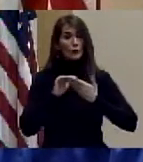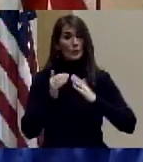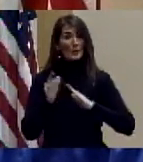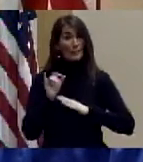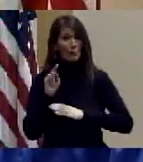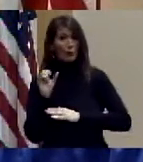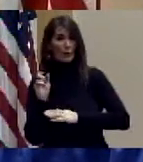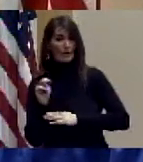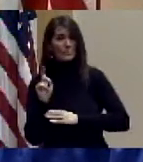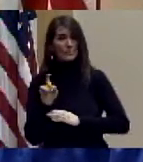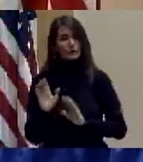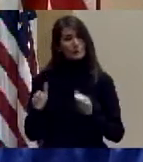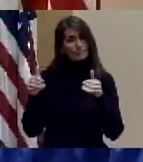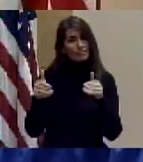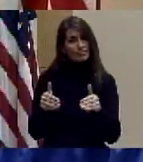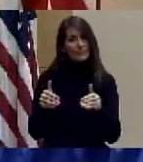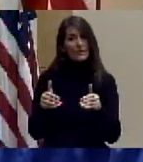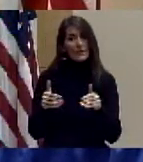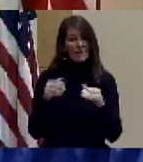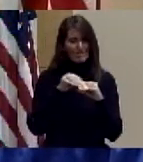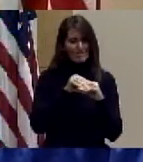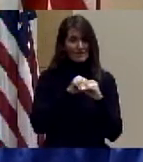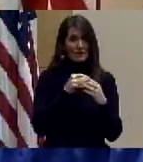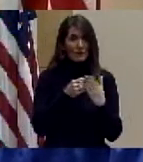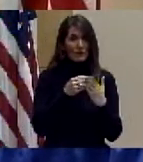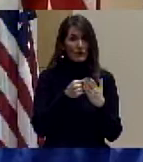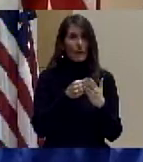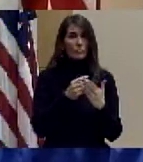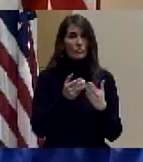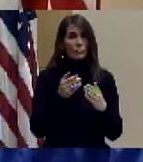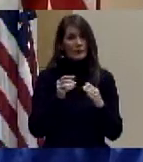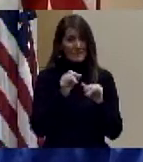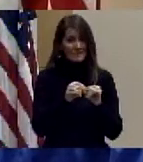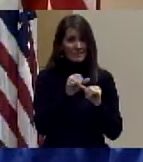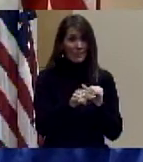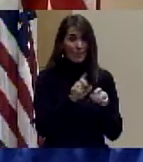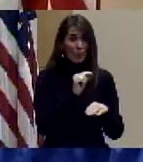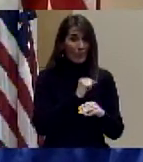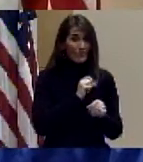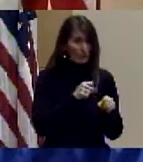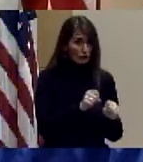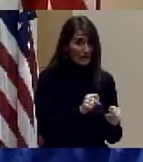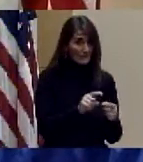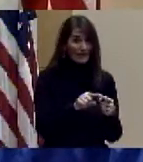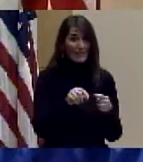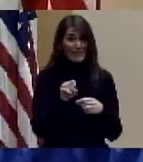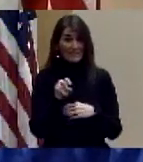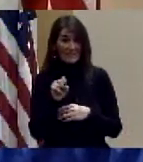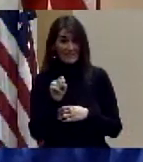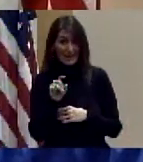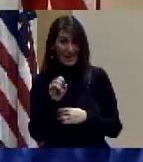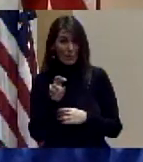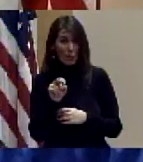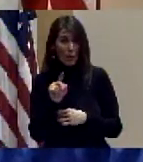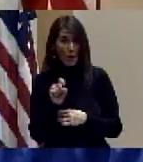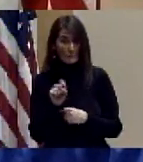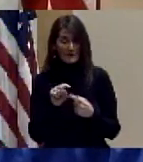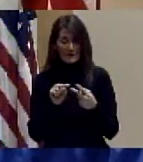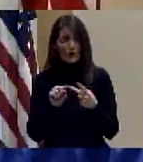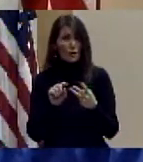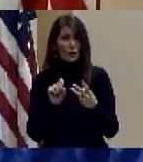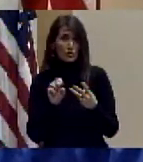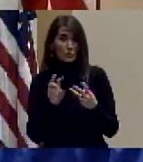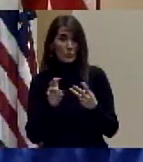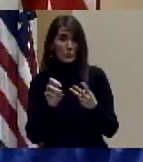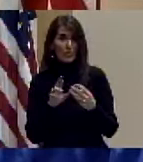an ever-increasing share of our revenues to maintaining the quality of our streets, sidewalks, sewers, and other